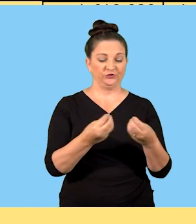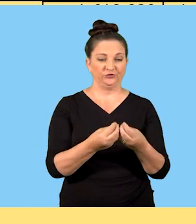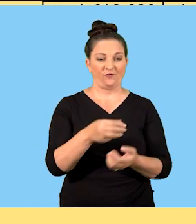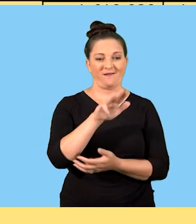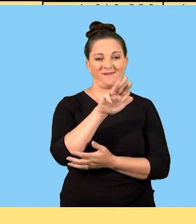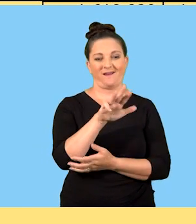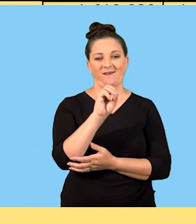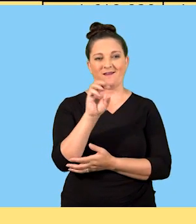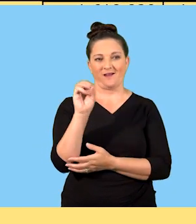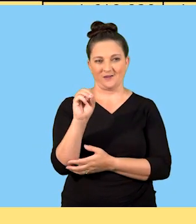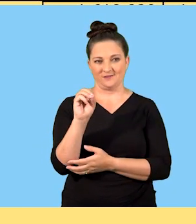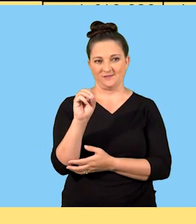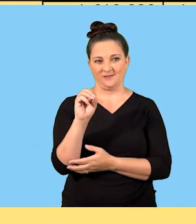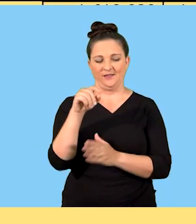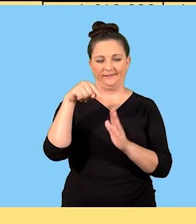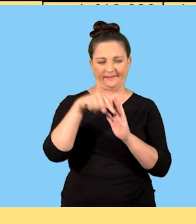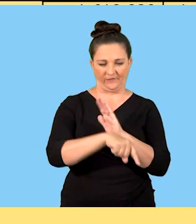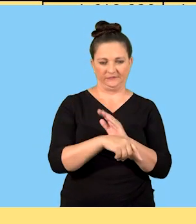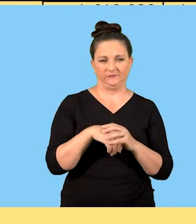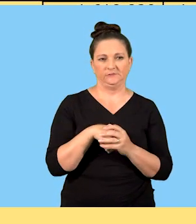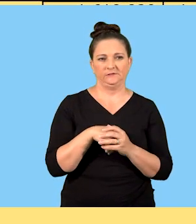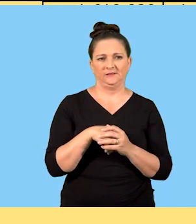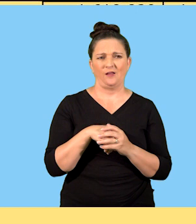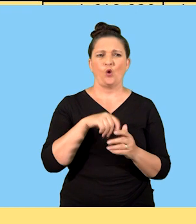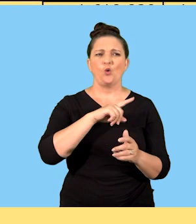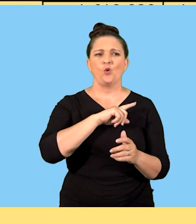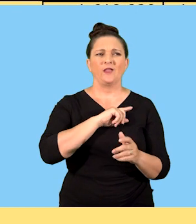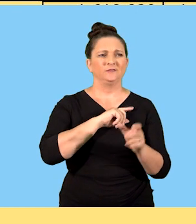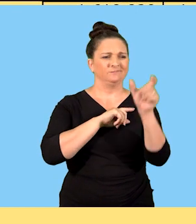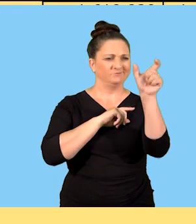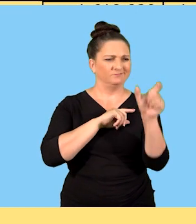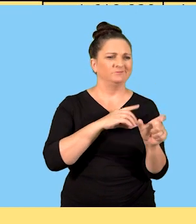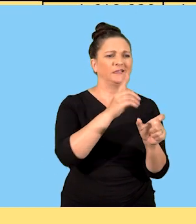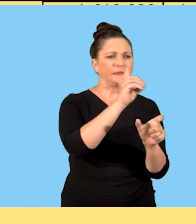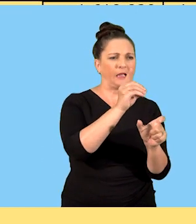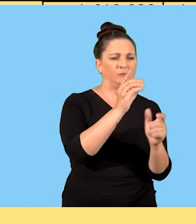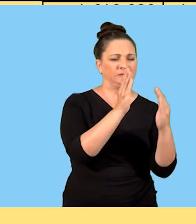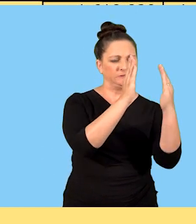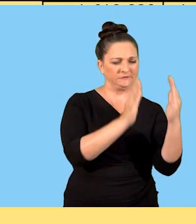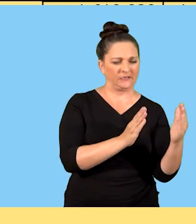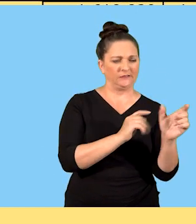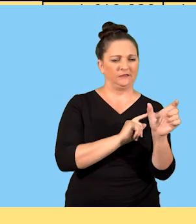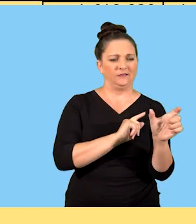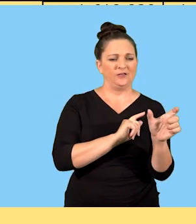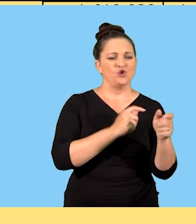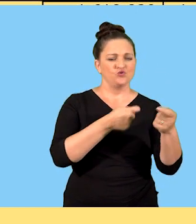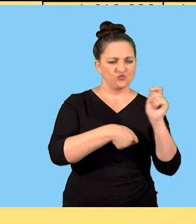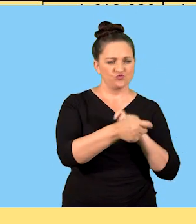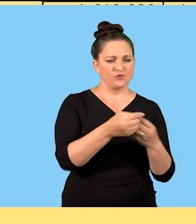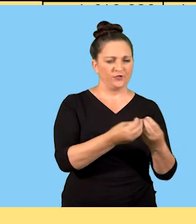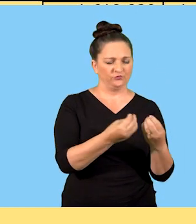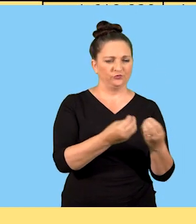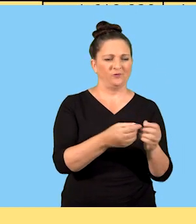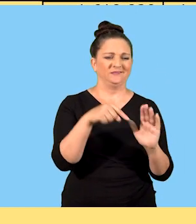deficit, which is 900. I'll come here, trading stock deficit on the debit side of the profit and loss account,